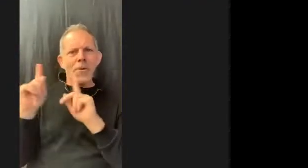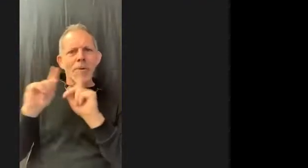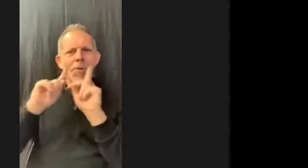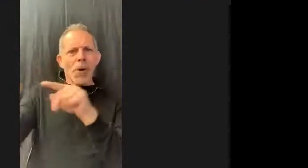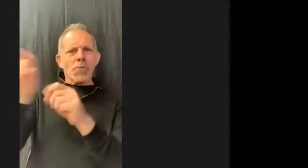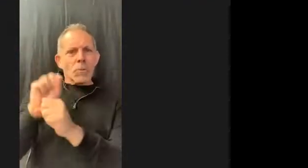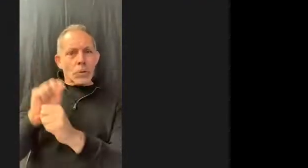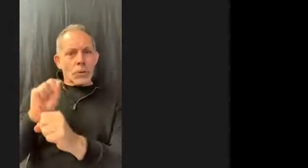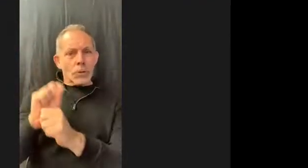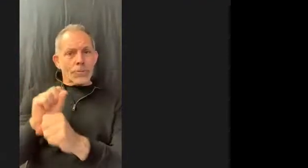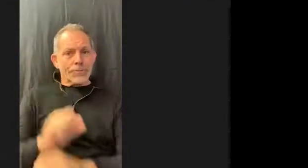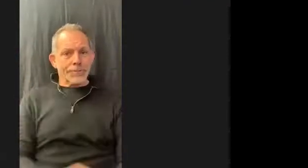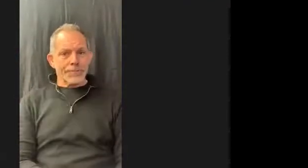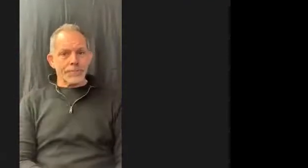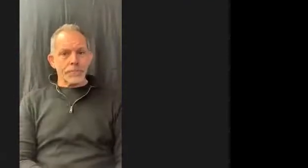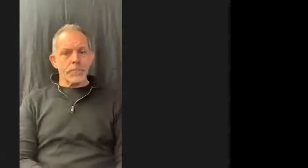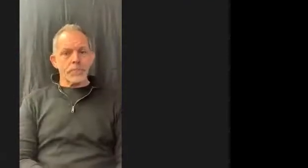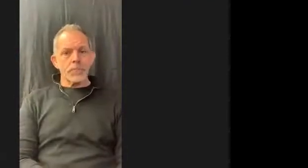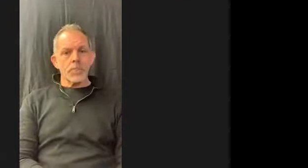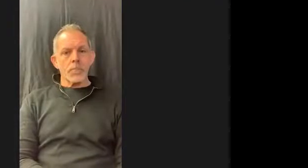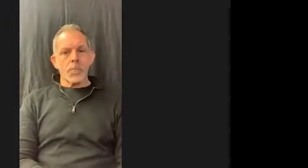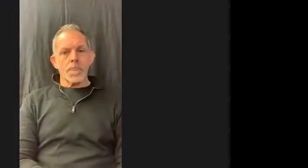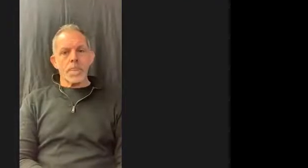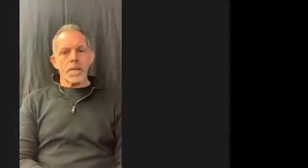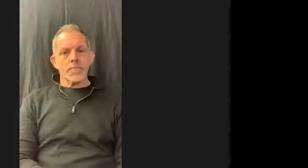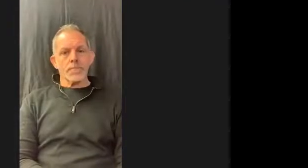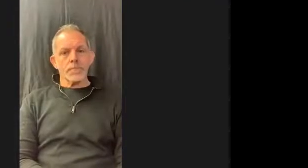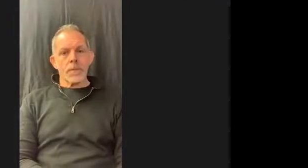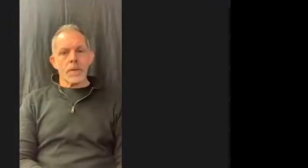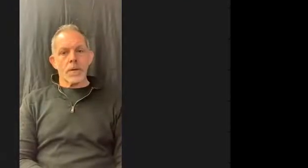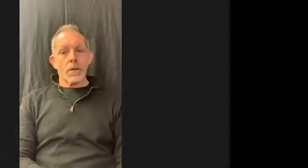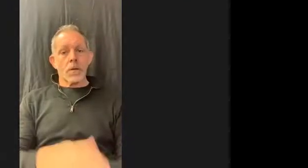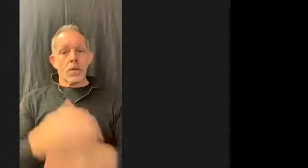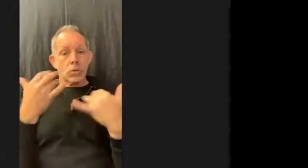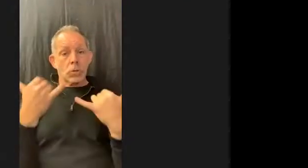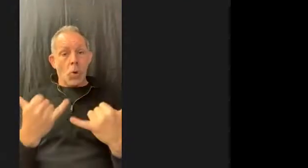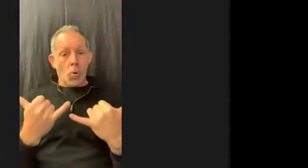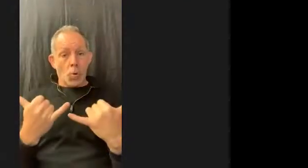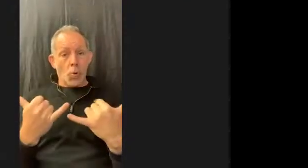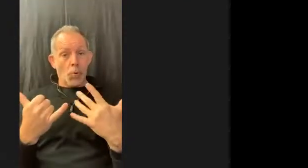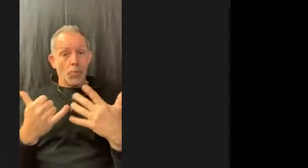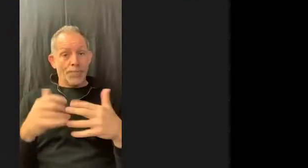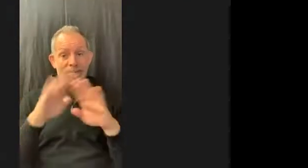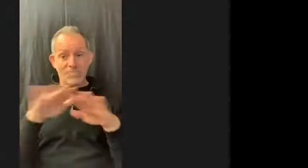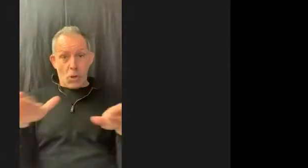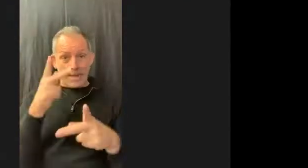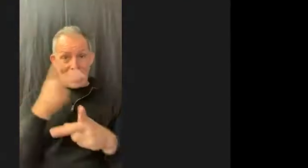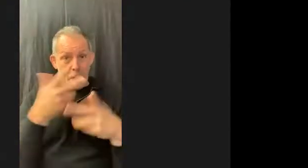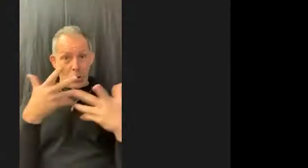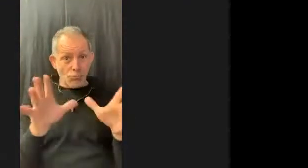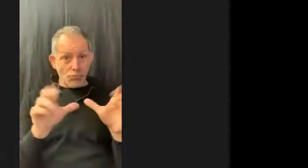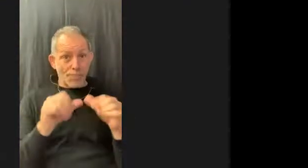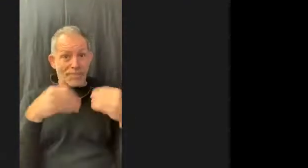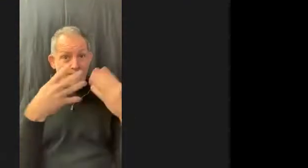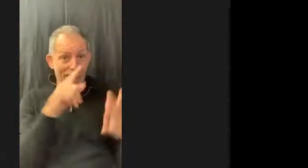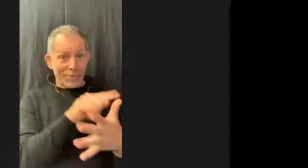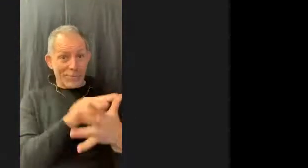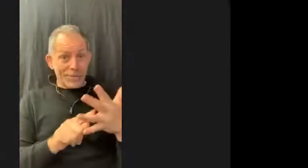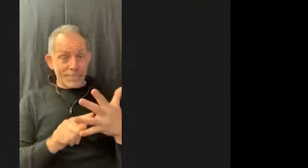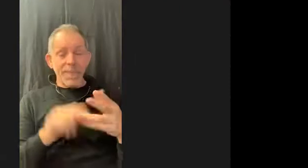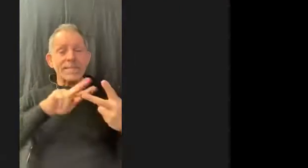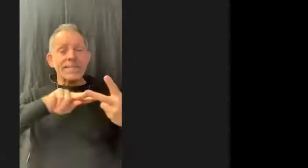assisting childcare providers. And the second is a workforce retention strategy through the purchase of